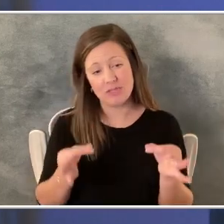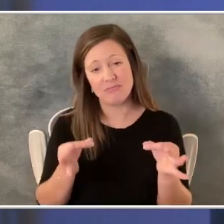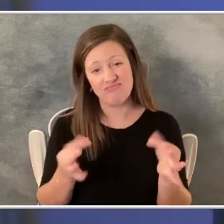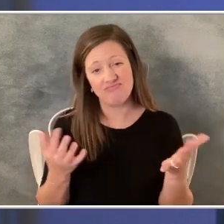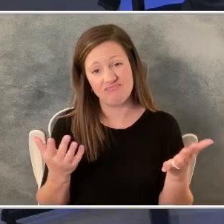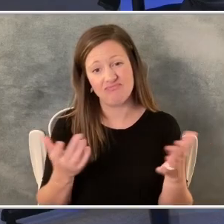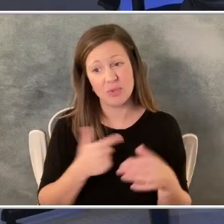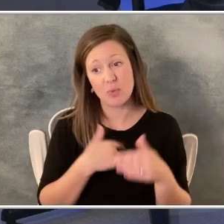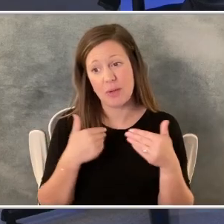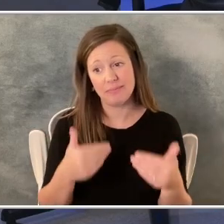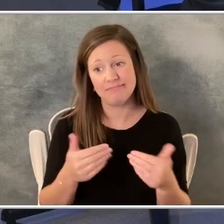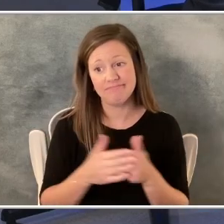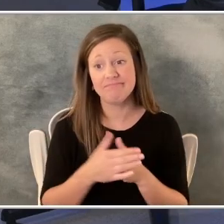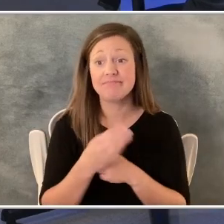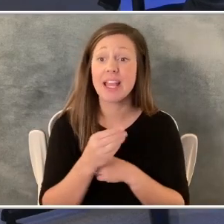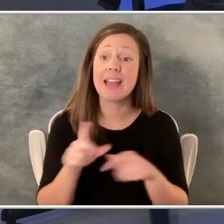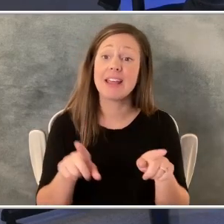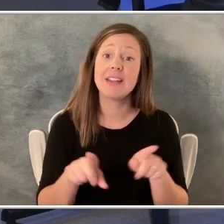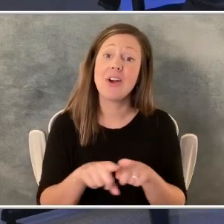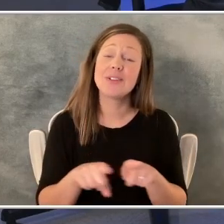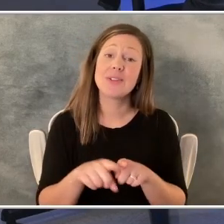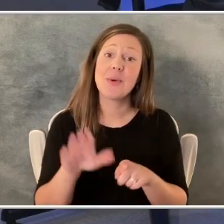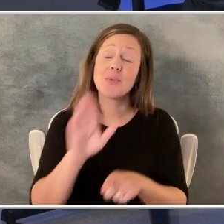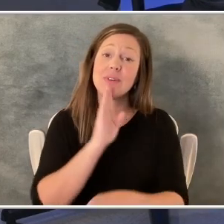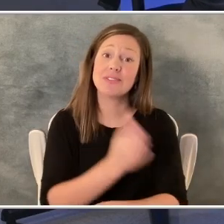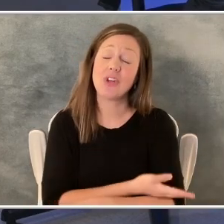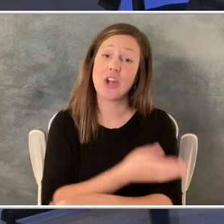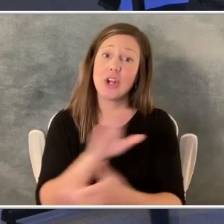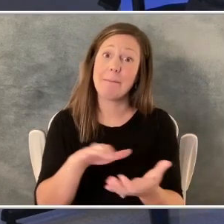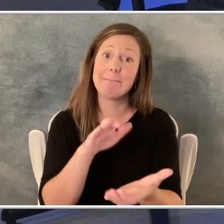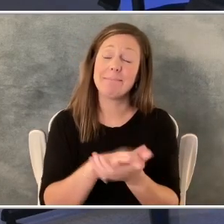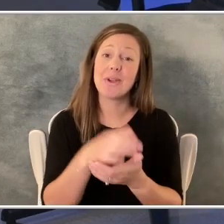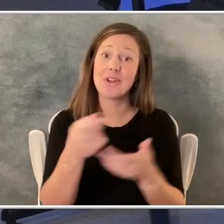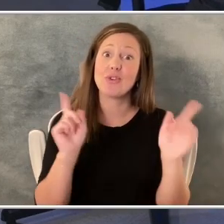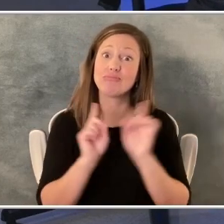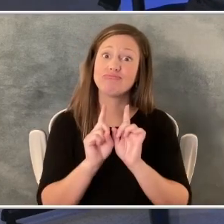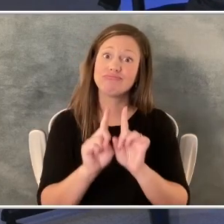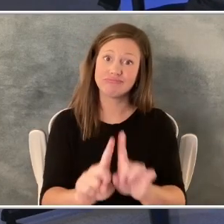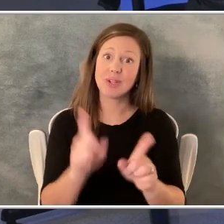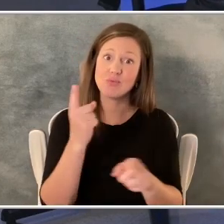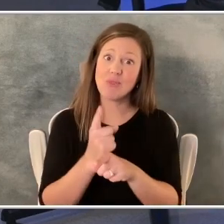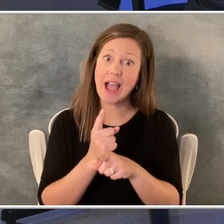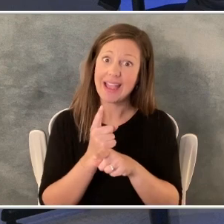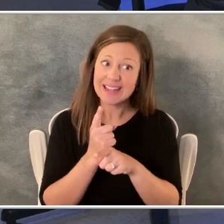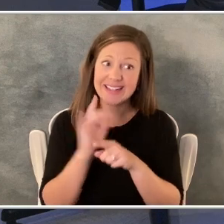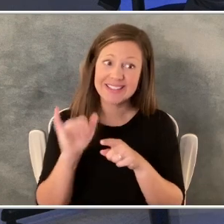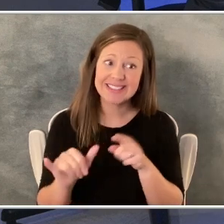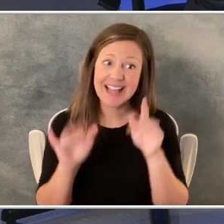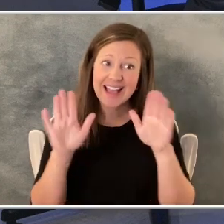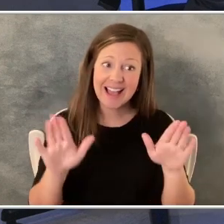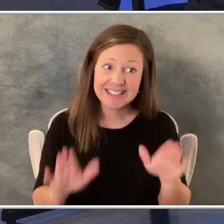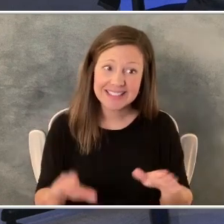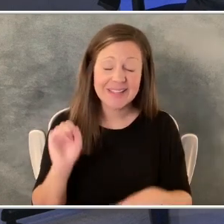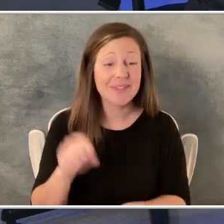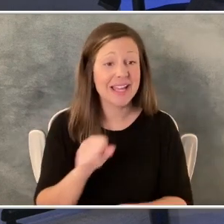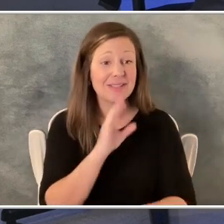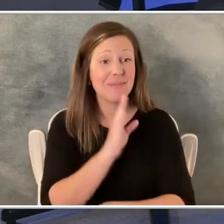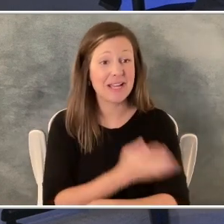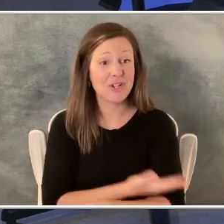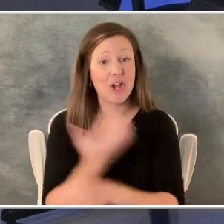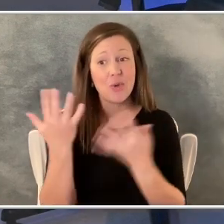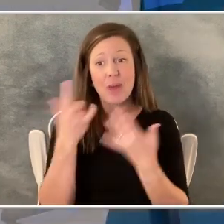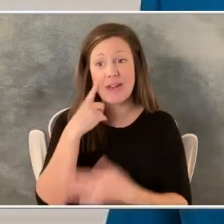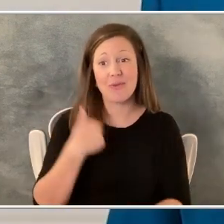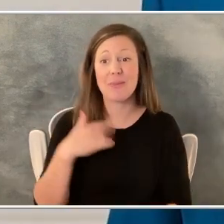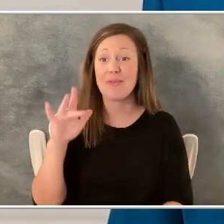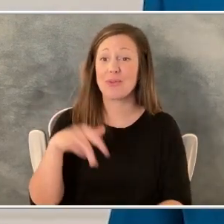you walked your daughter down the aisle this past spring, yes, right? That's true. That's true. How great was that? She waited for me for 25 years to do